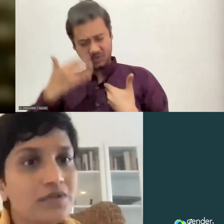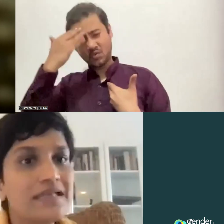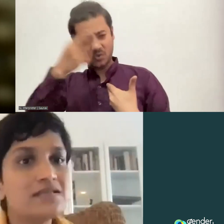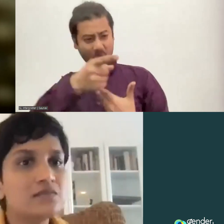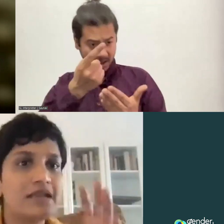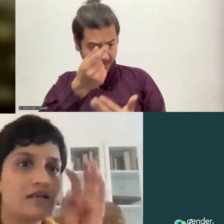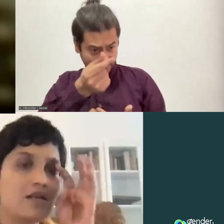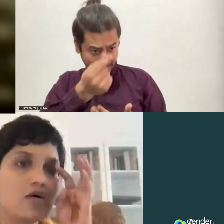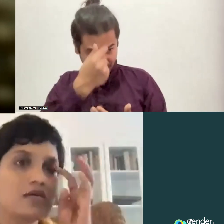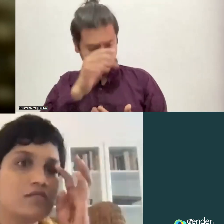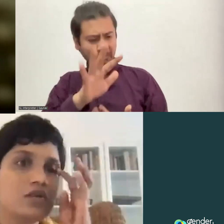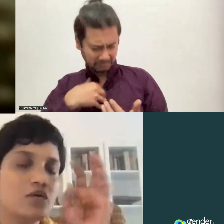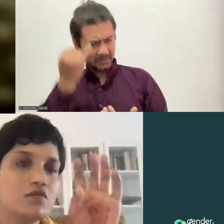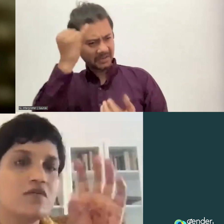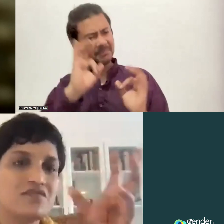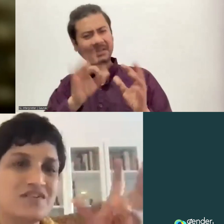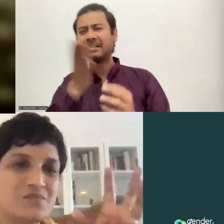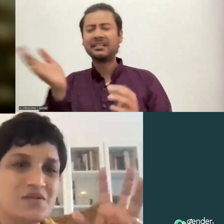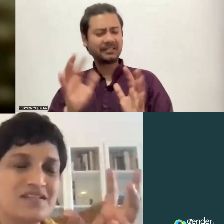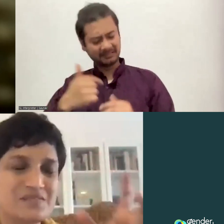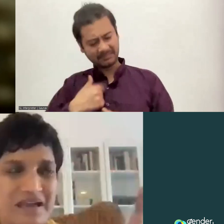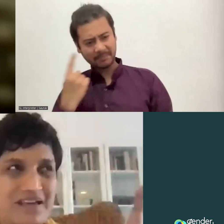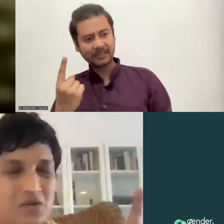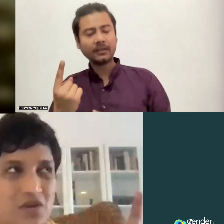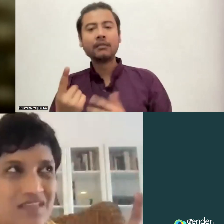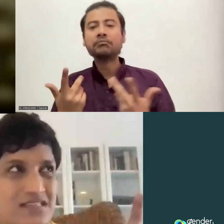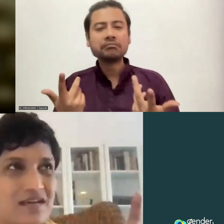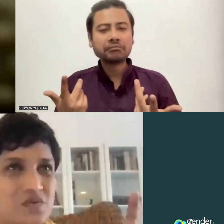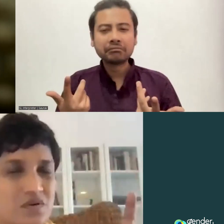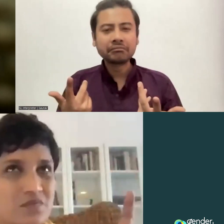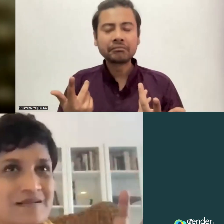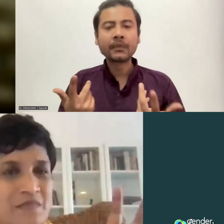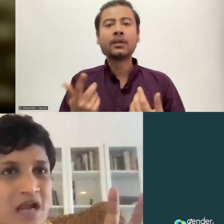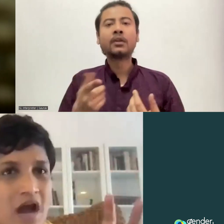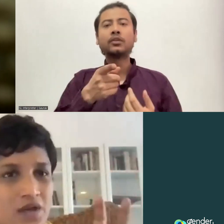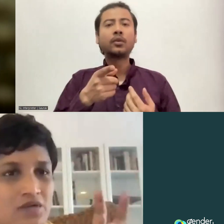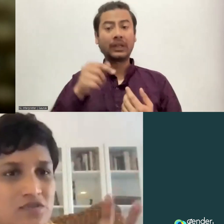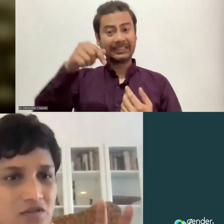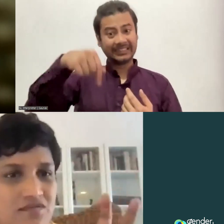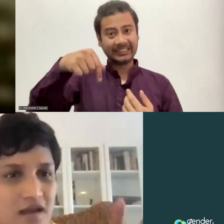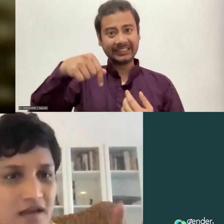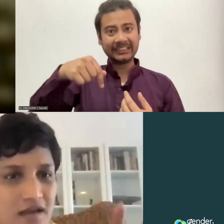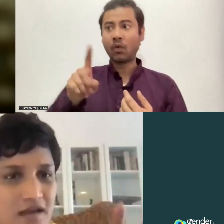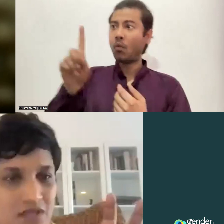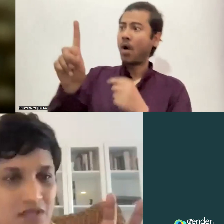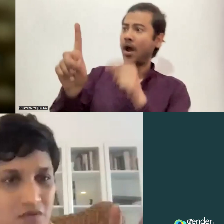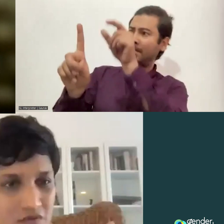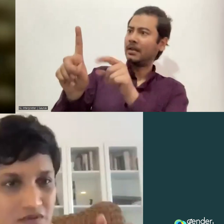do you then dismantle, or, not reverse, but not dismantle, I don't know if that's the right word, but how do you then sort of